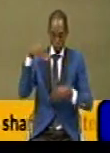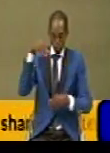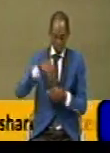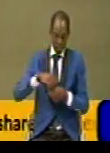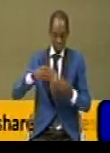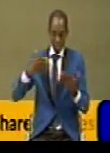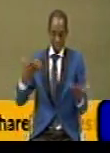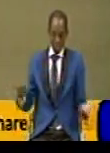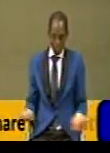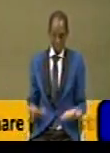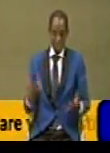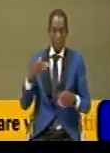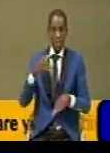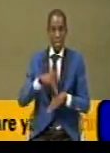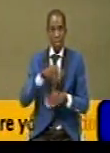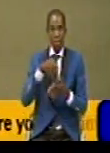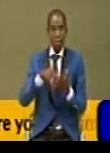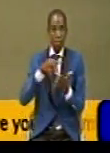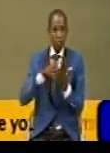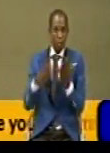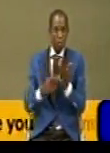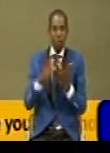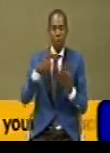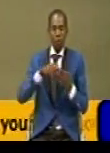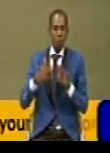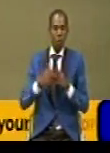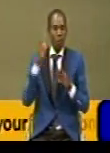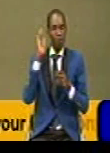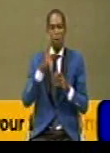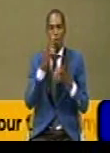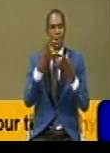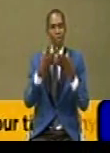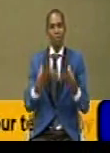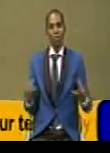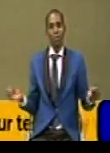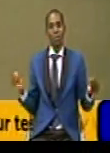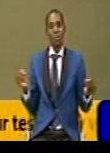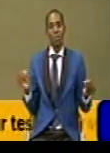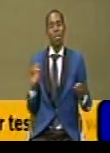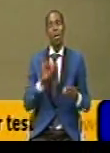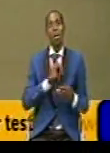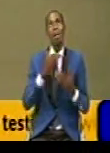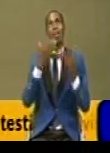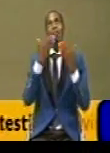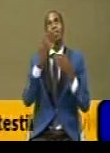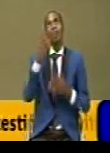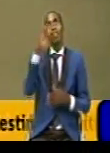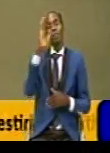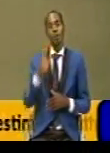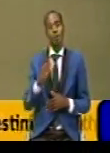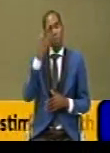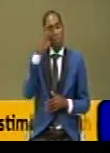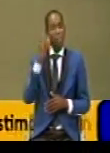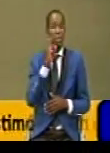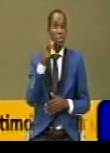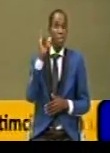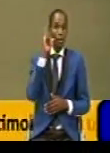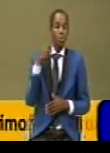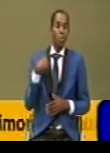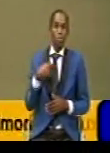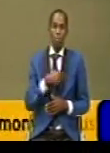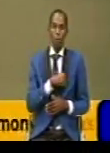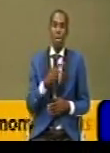this program, that immediately I step my feet in this program, my problem will be